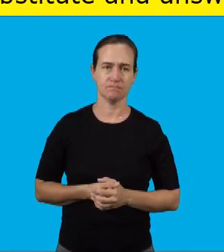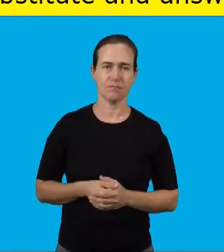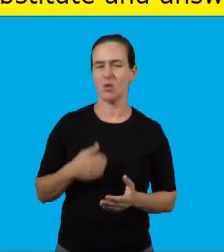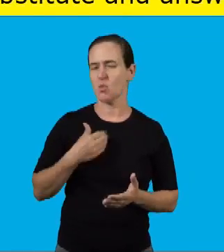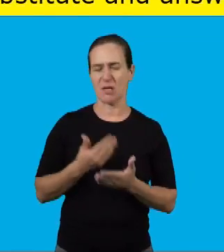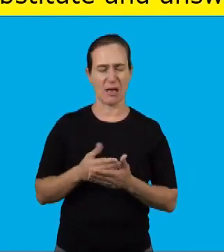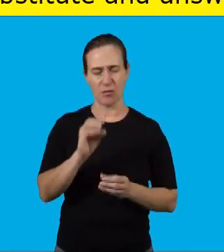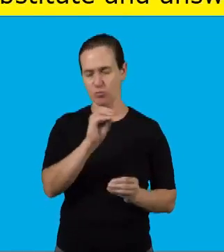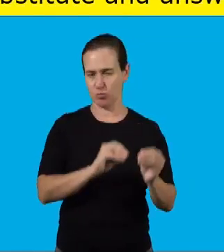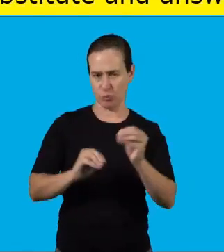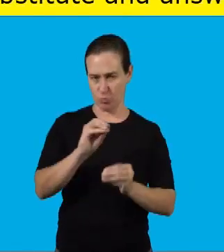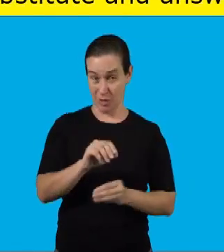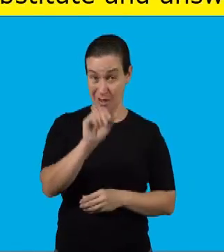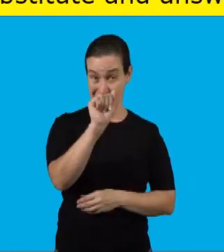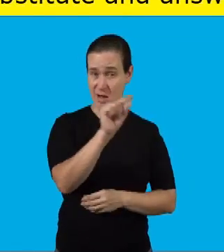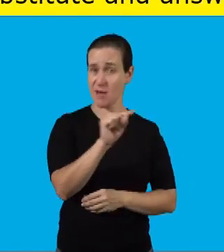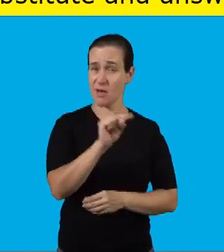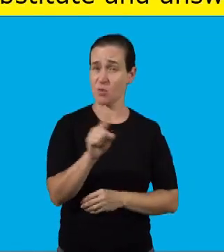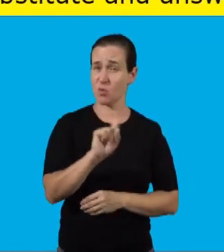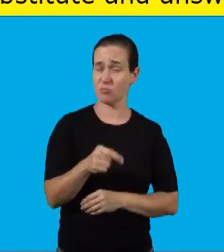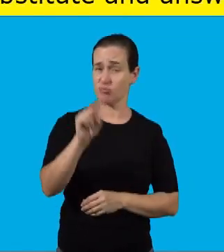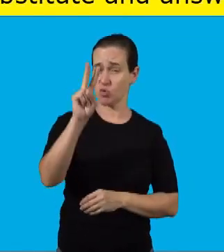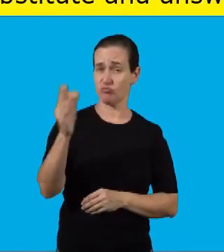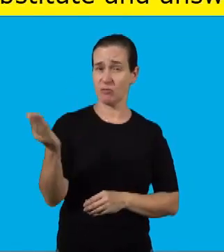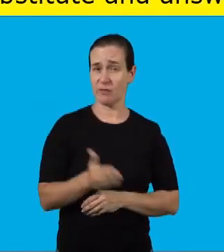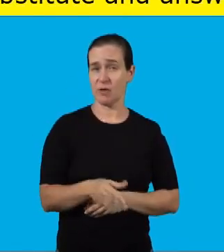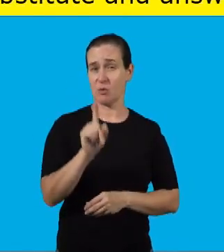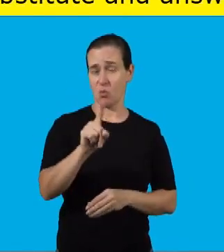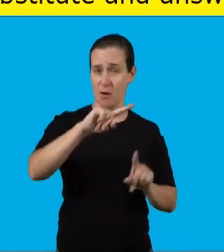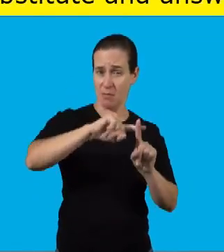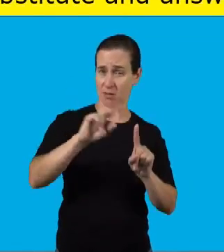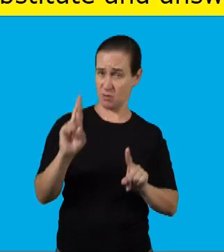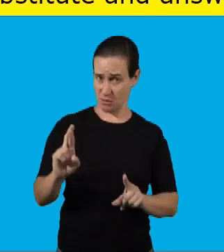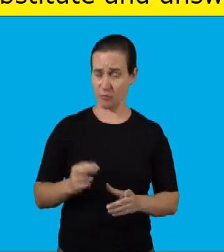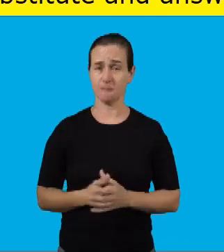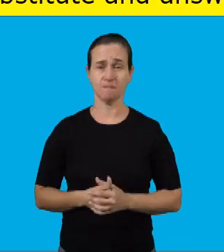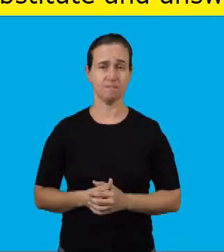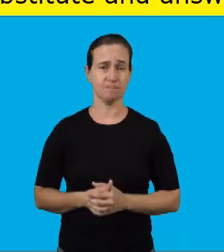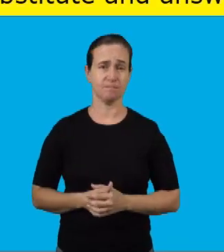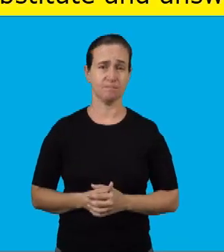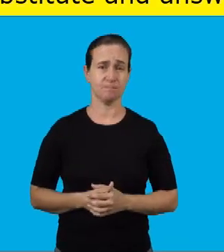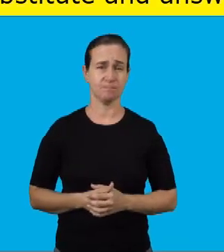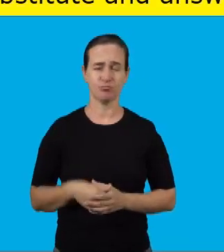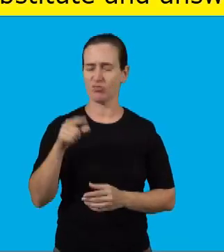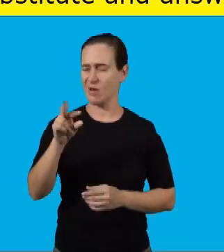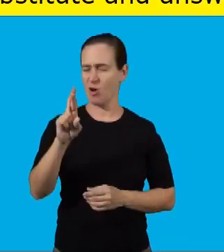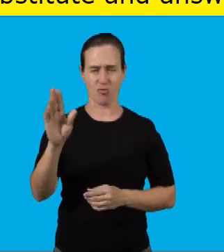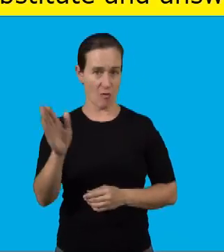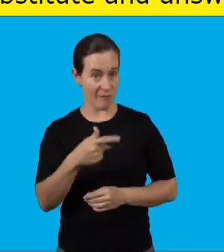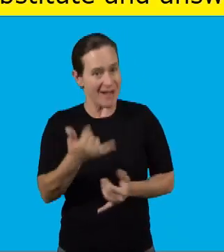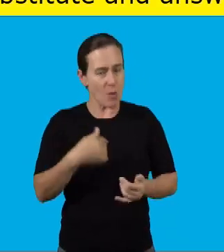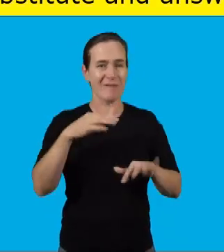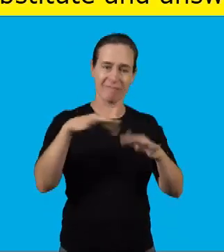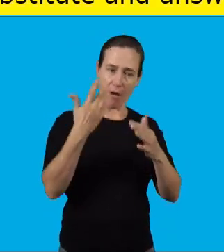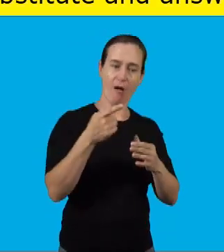Remember, a is equals to 2 divided by 1 plus r. And in the place of r, because we have